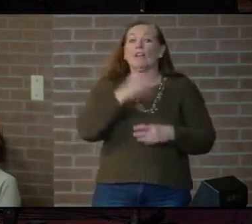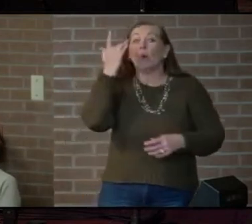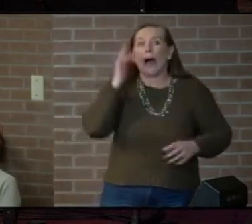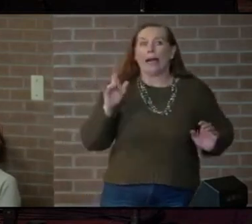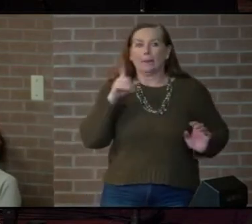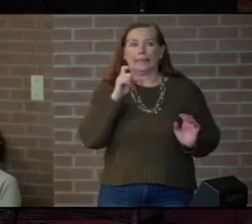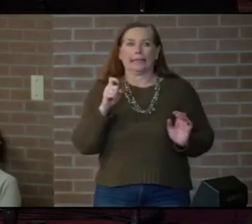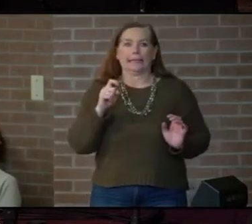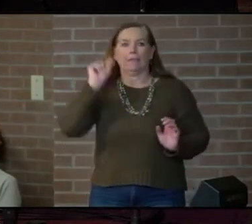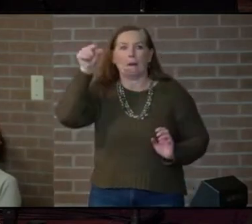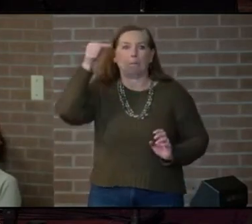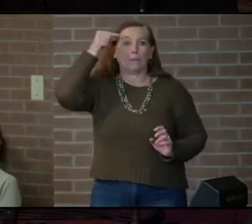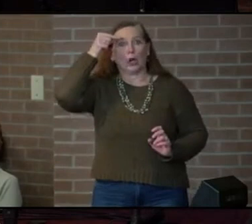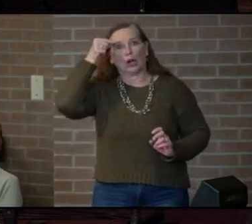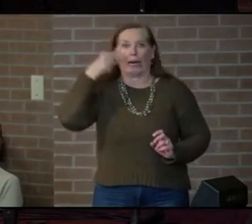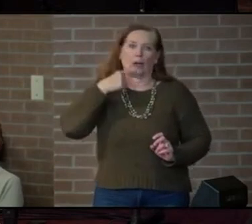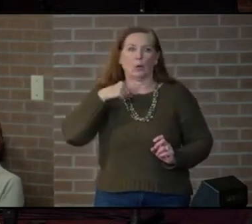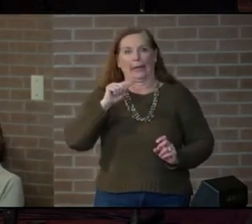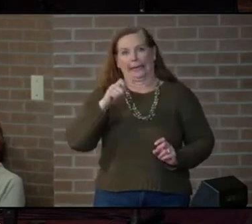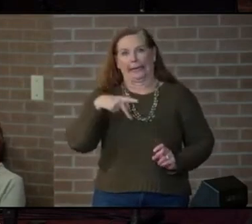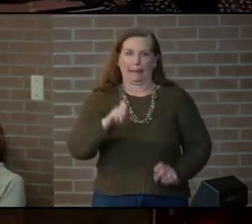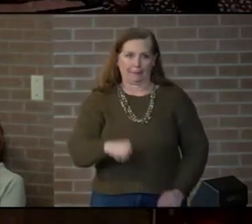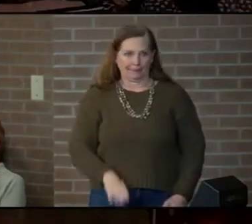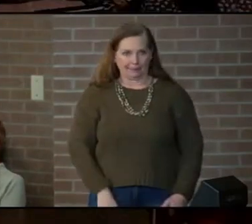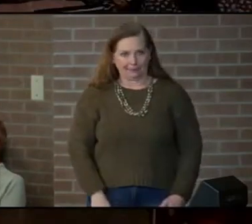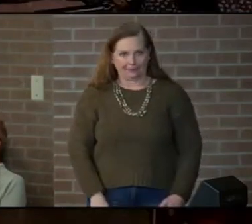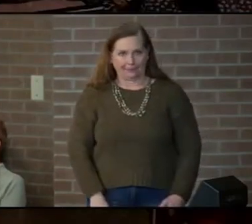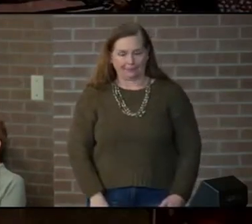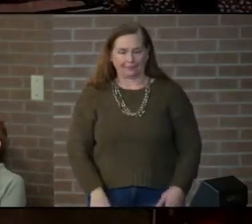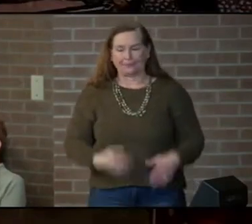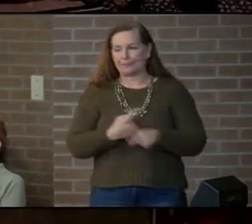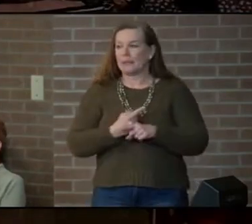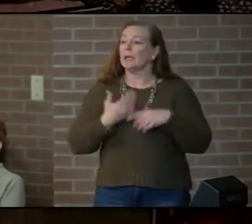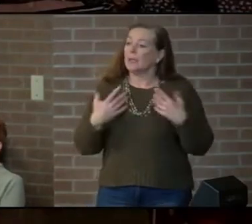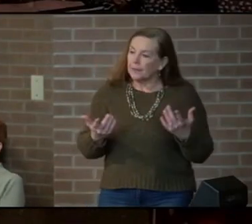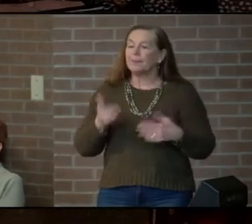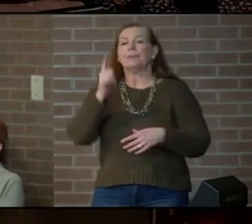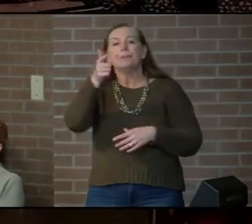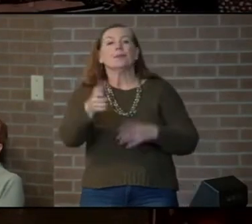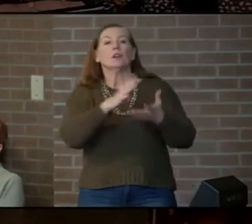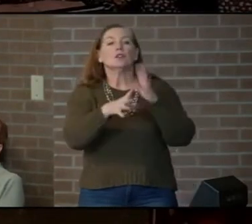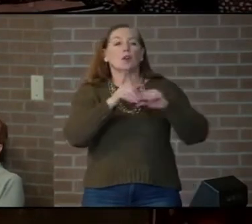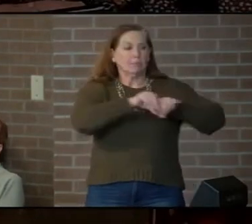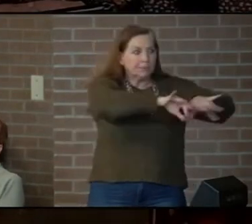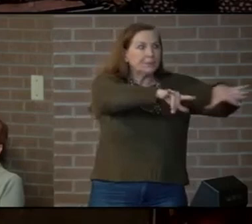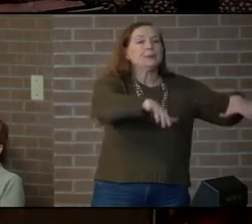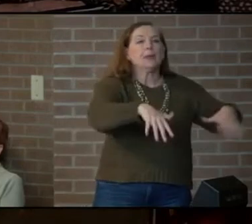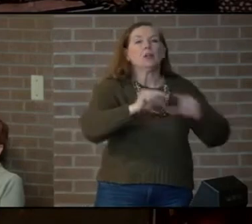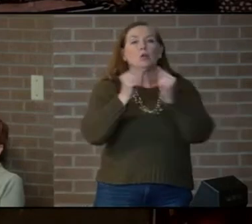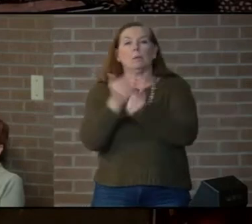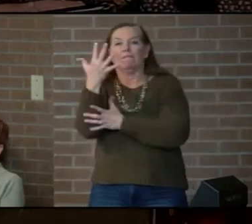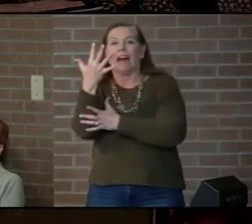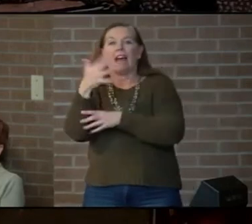of bureaucratic red tape, right? Well, eventually, the story got out there, and a group of 5 local farmers used